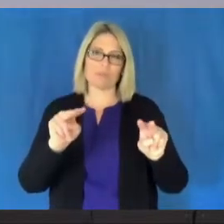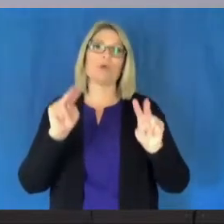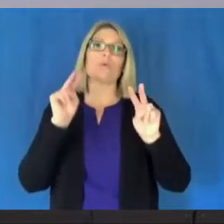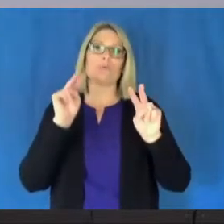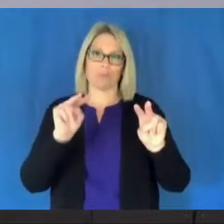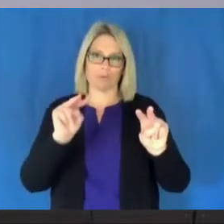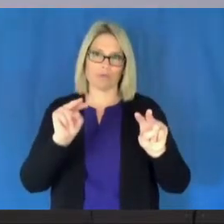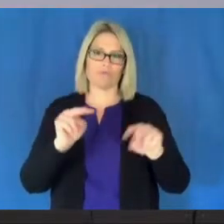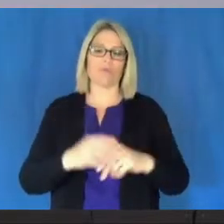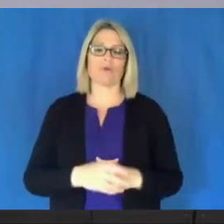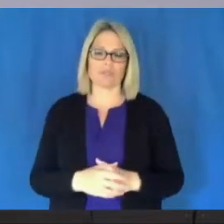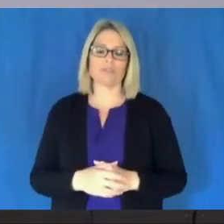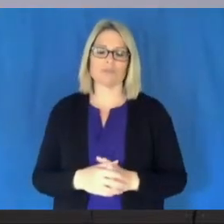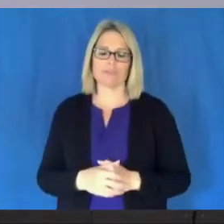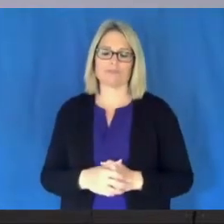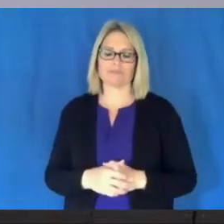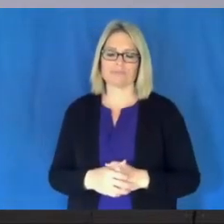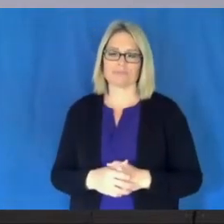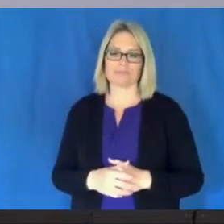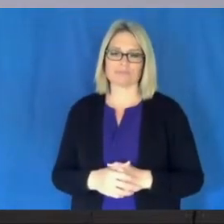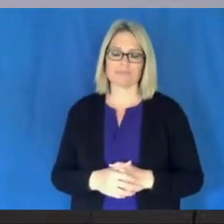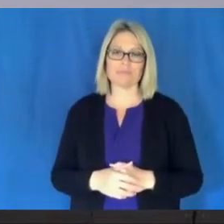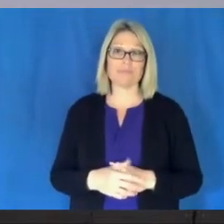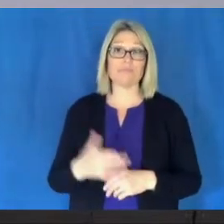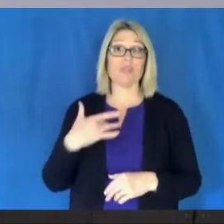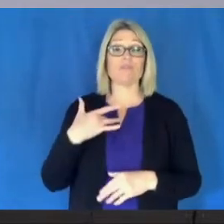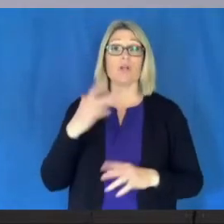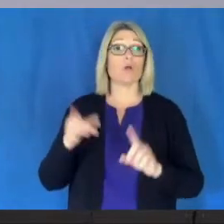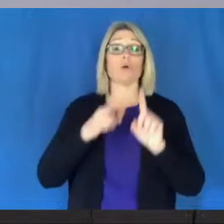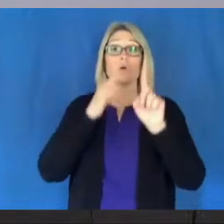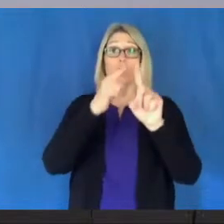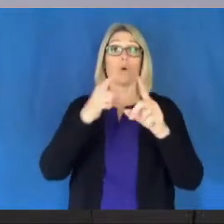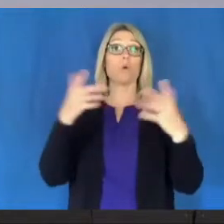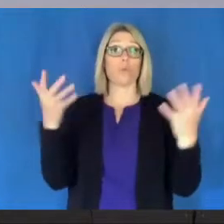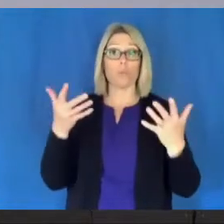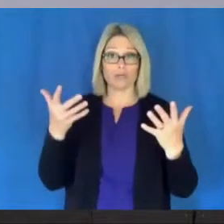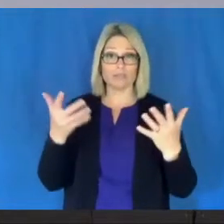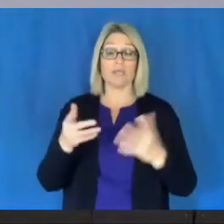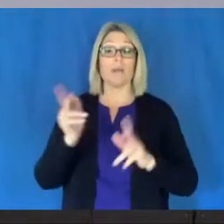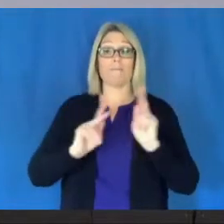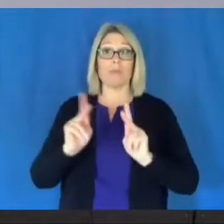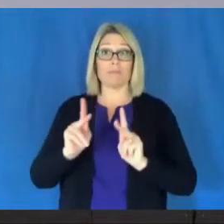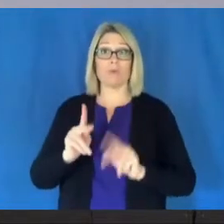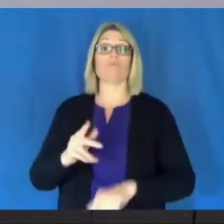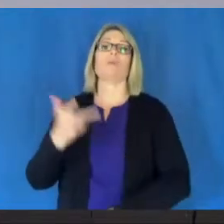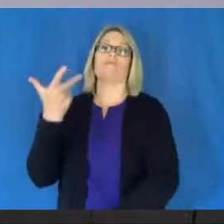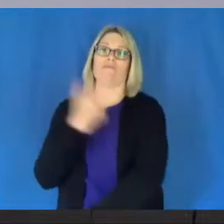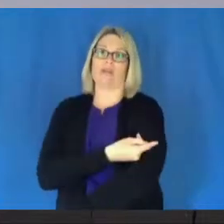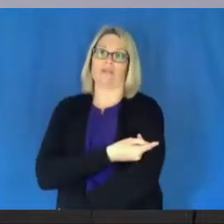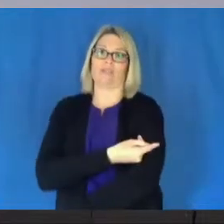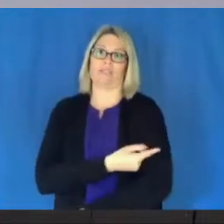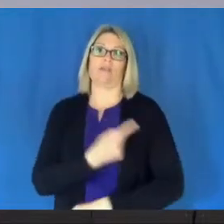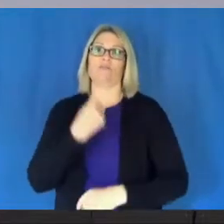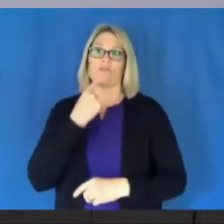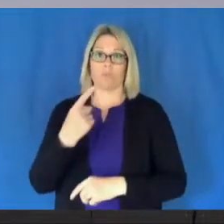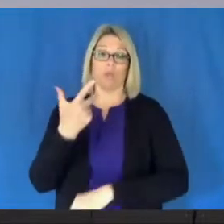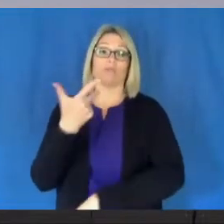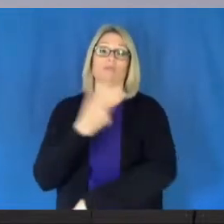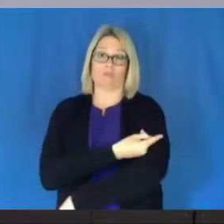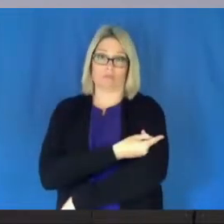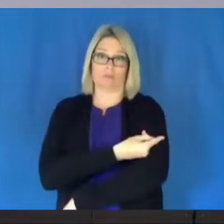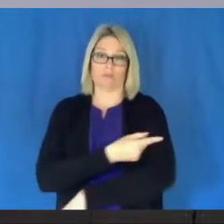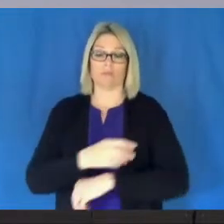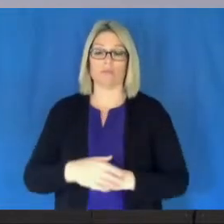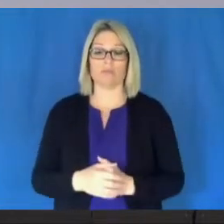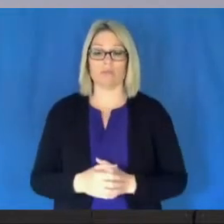that time. So I think certainly the first goal is to get eligible islanders vaccinated with one dose, and then it's